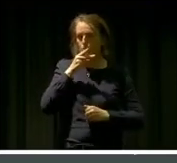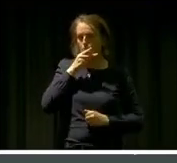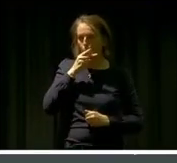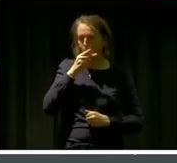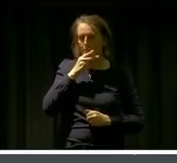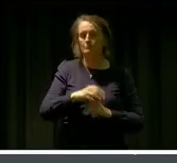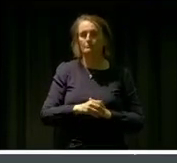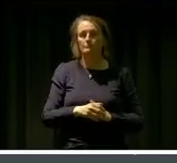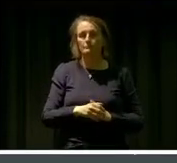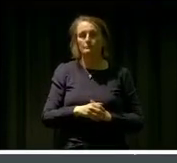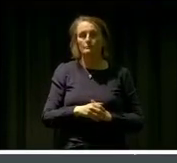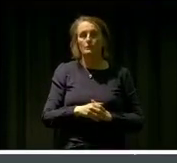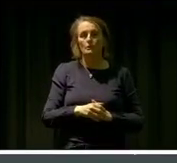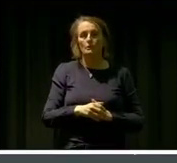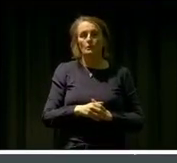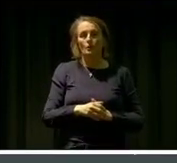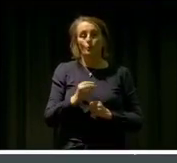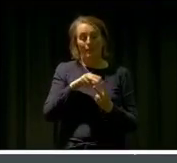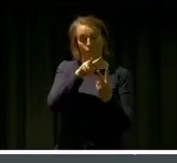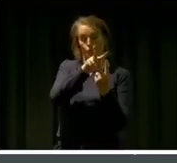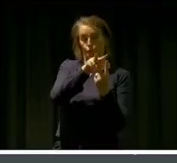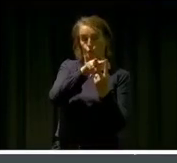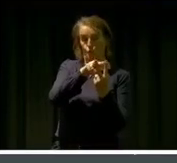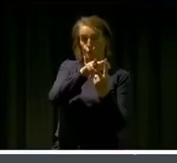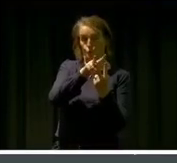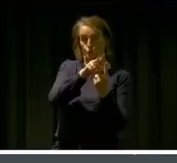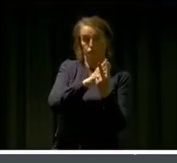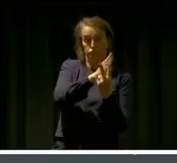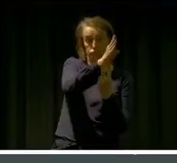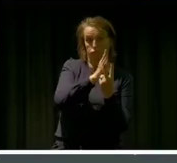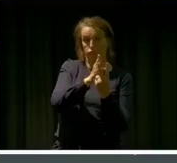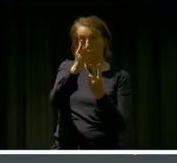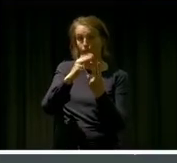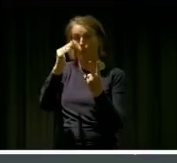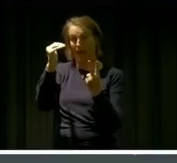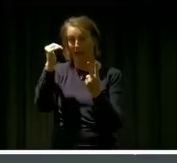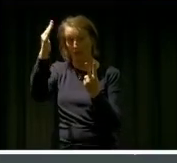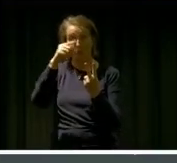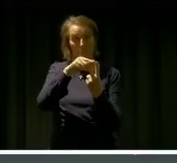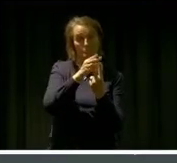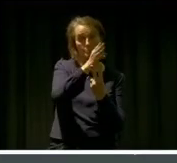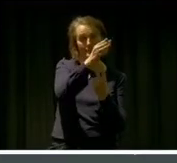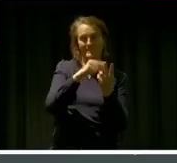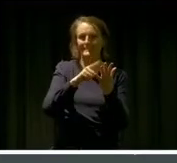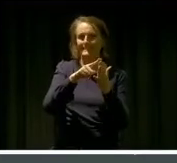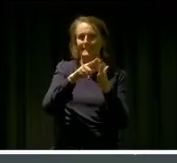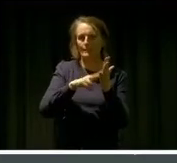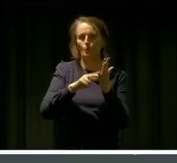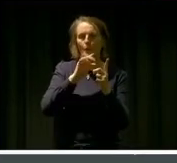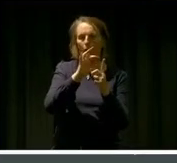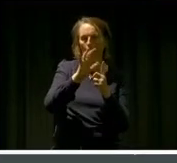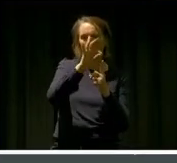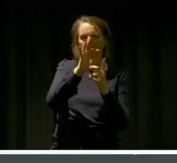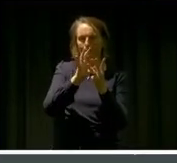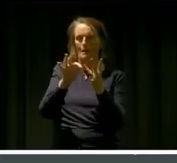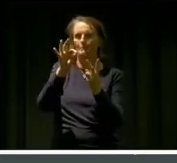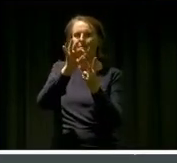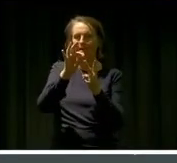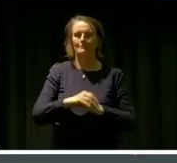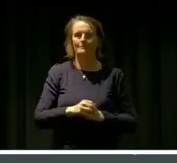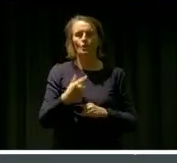both the adult and adolescent heart health domains. The main structural change will be following suit of the